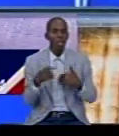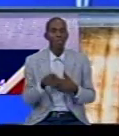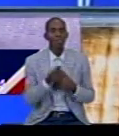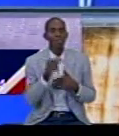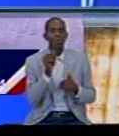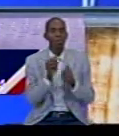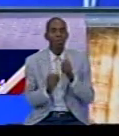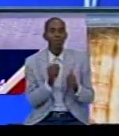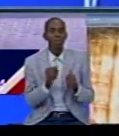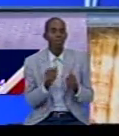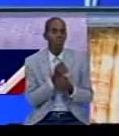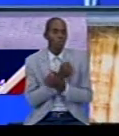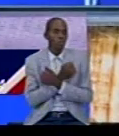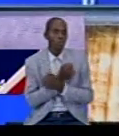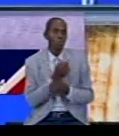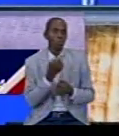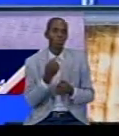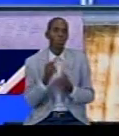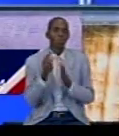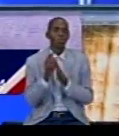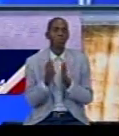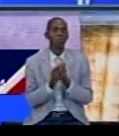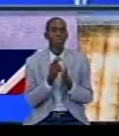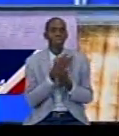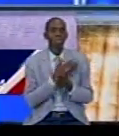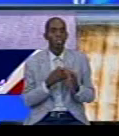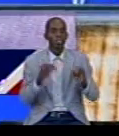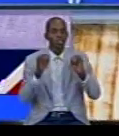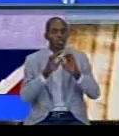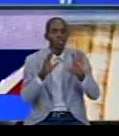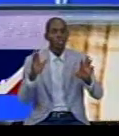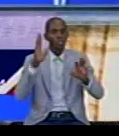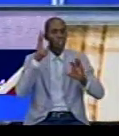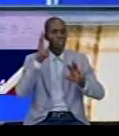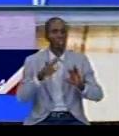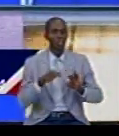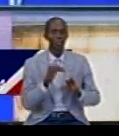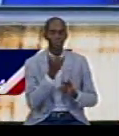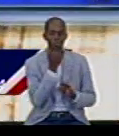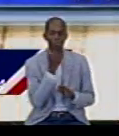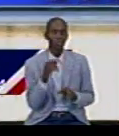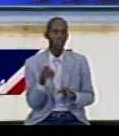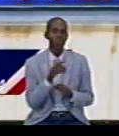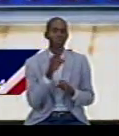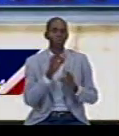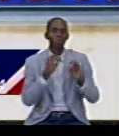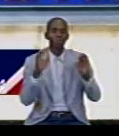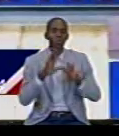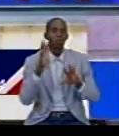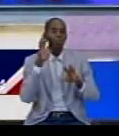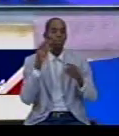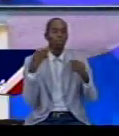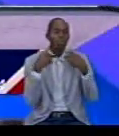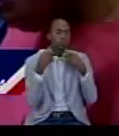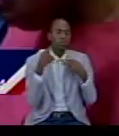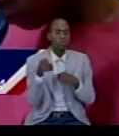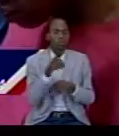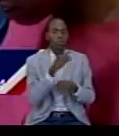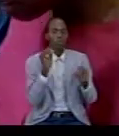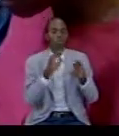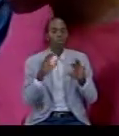law, and nothing shall offend them. Nothing will jolt you. Nothing will confuse